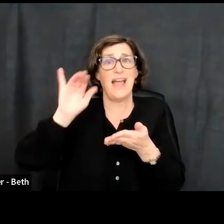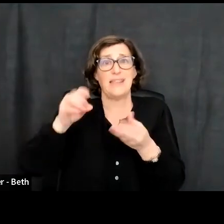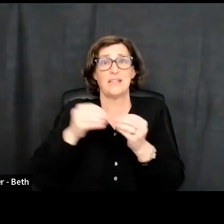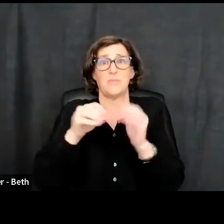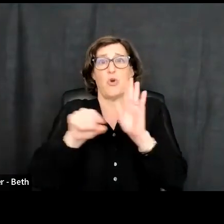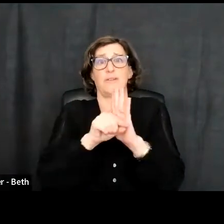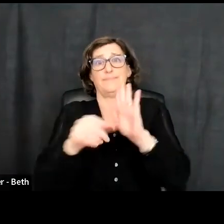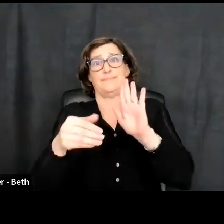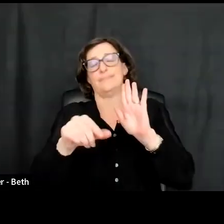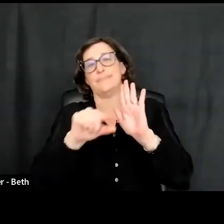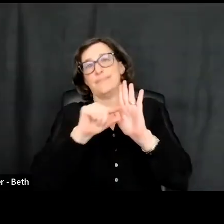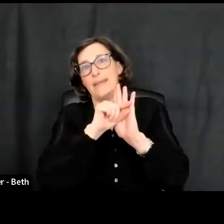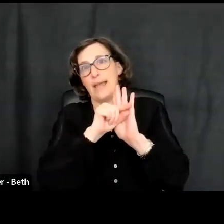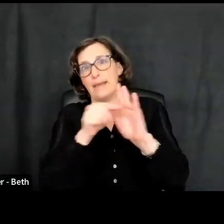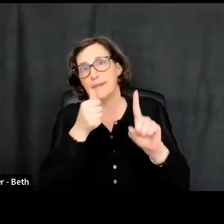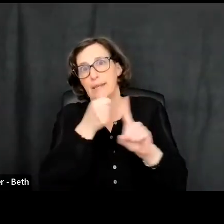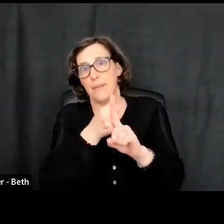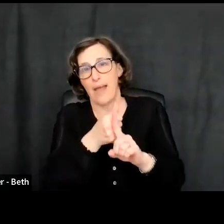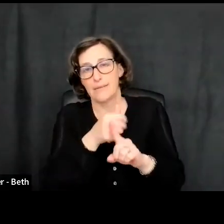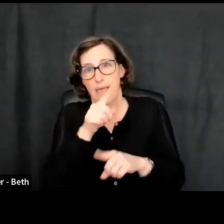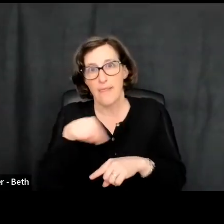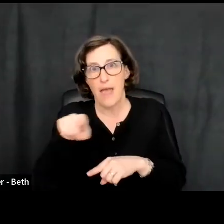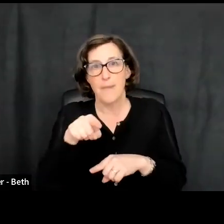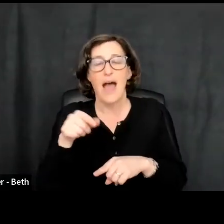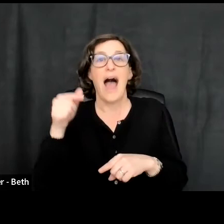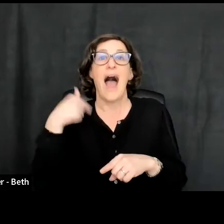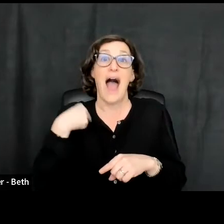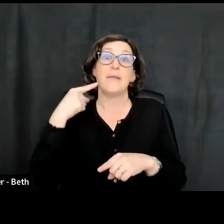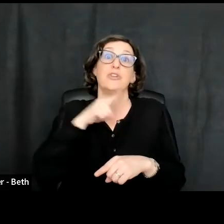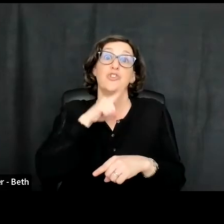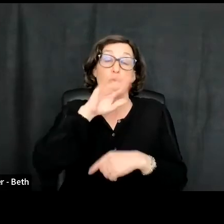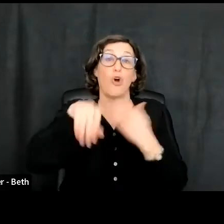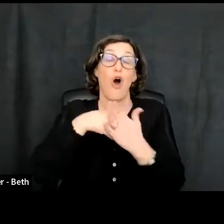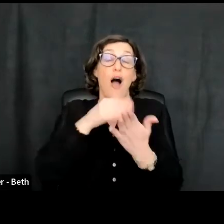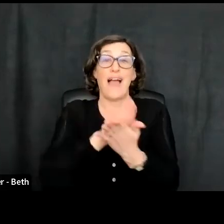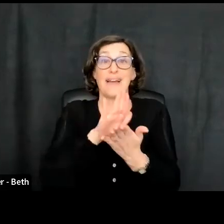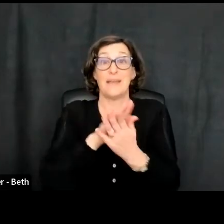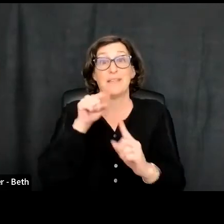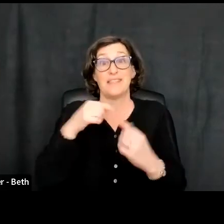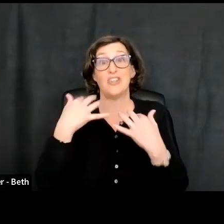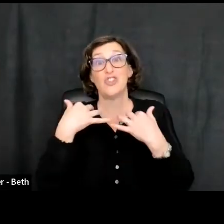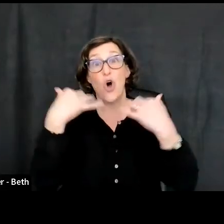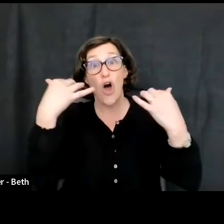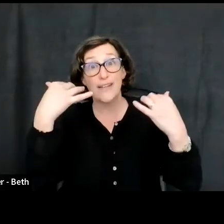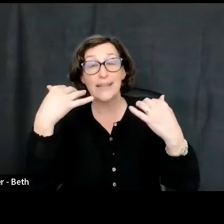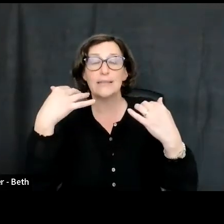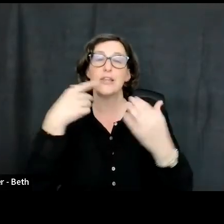own field. I mean, I don't think any academic in this audience is unaware that grad students and assistant and adjunct professors also may experience economic